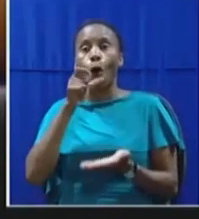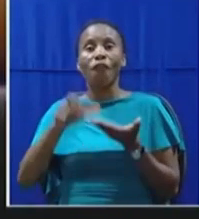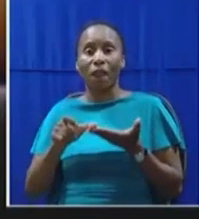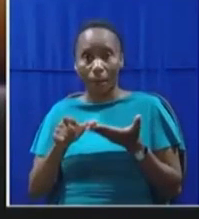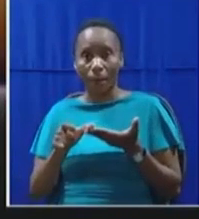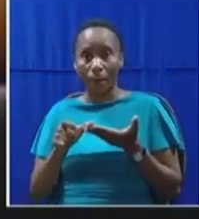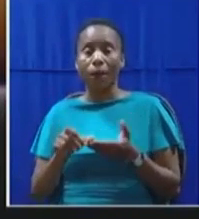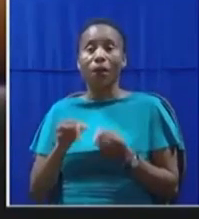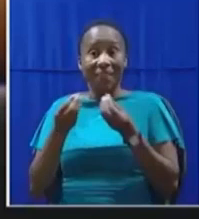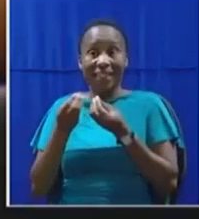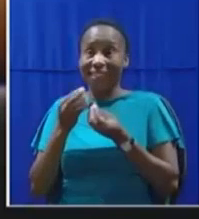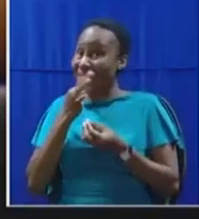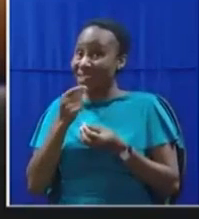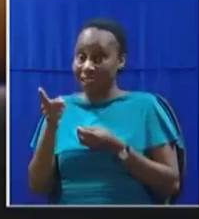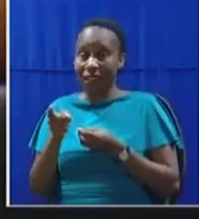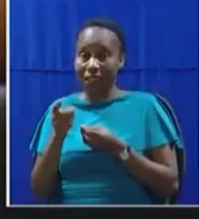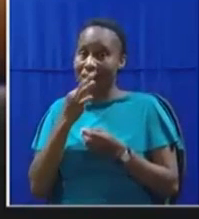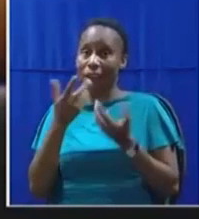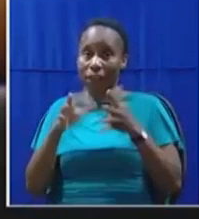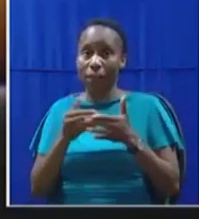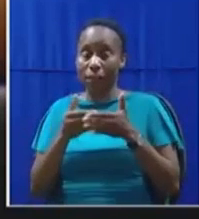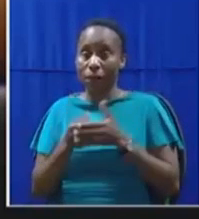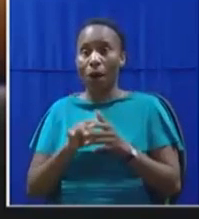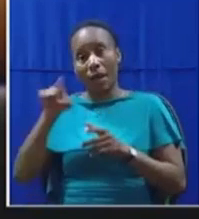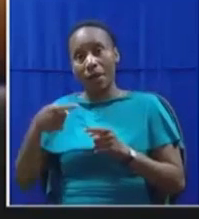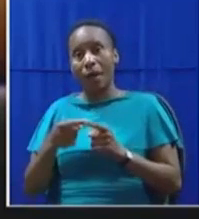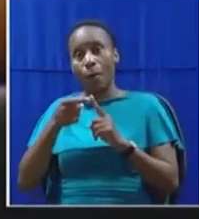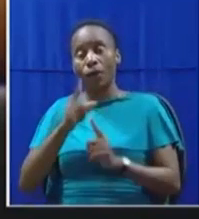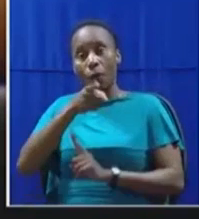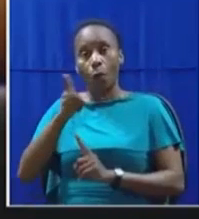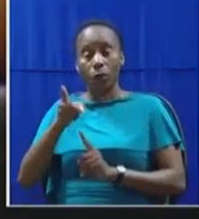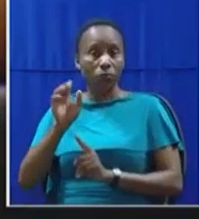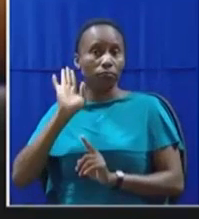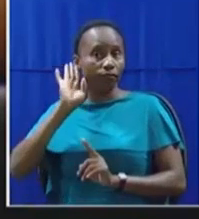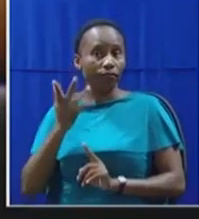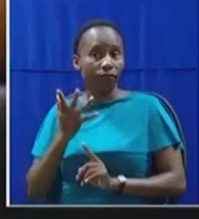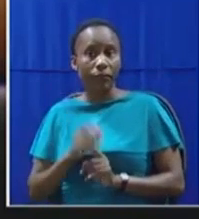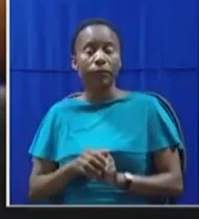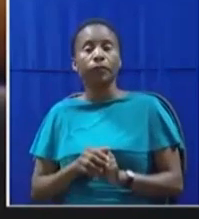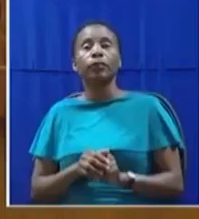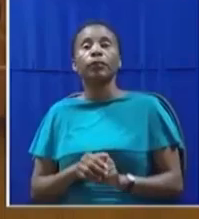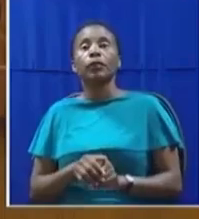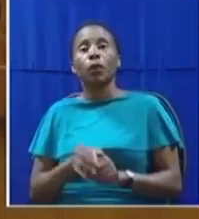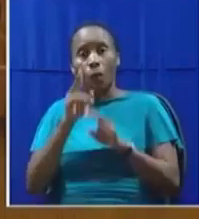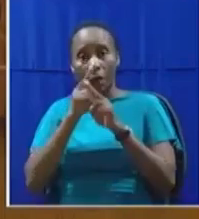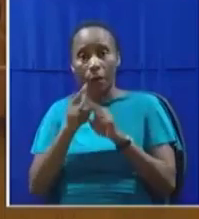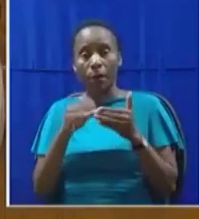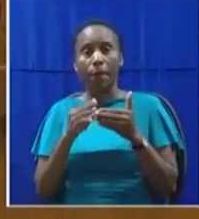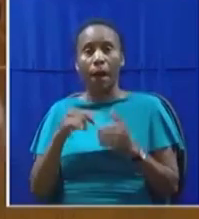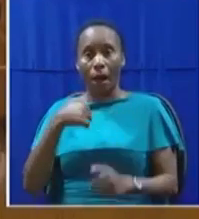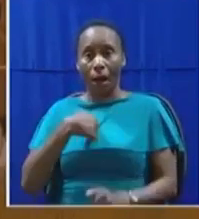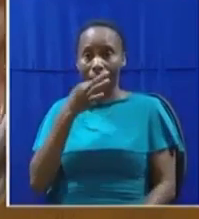is alleged he said before I can take another point of order. Order, Honorable Member. I said